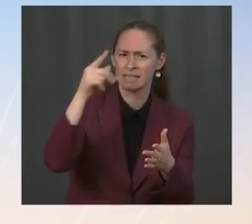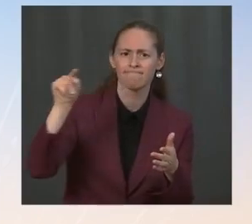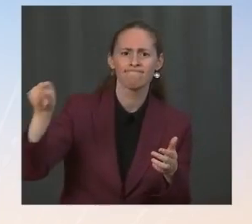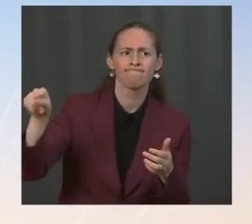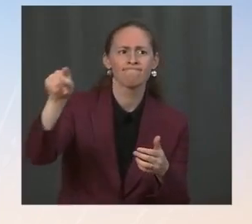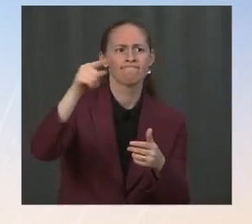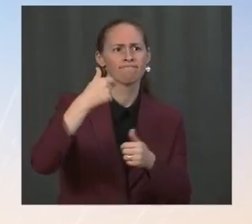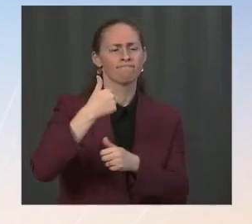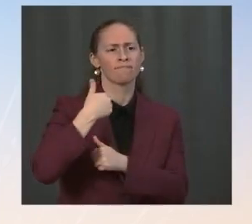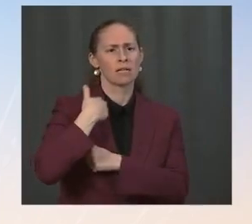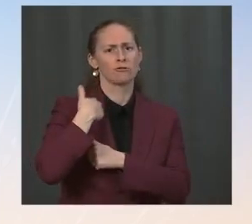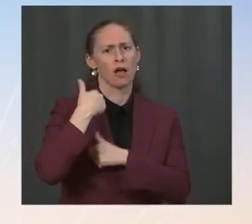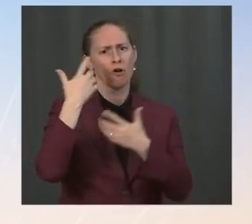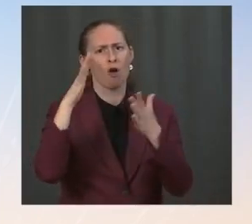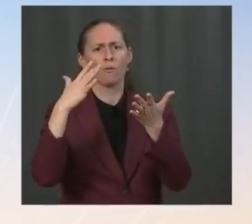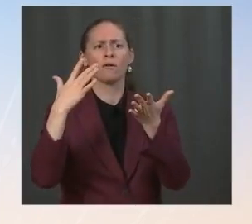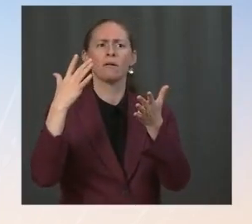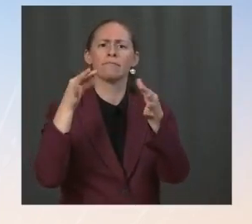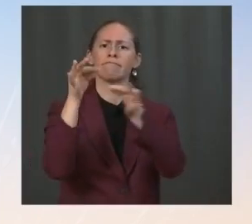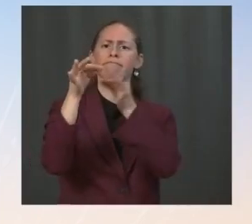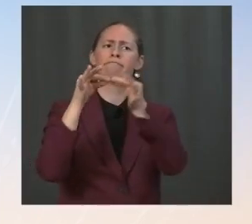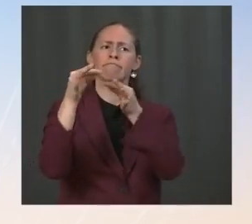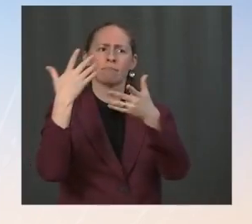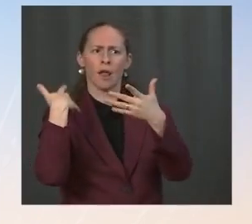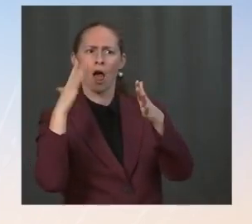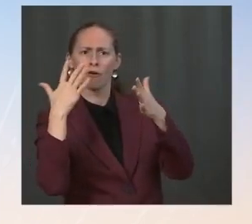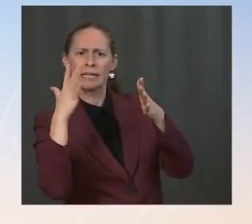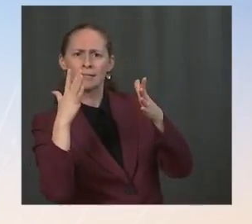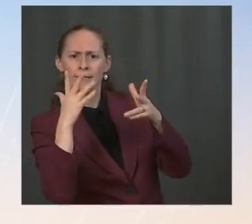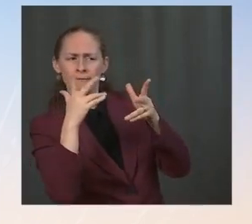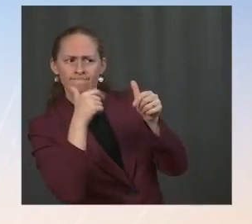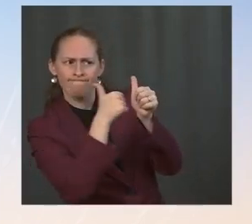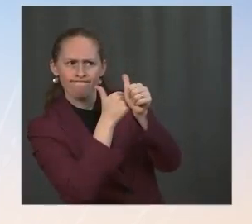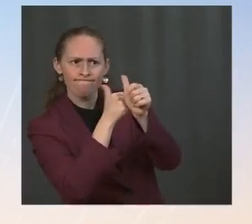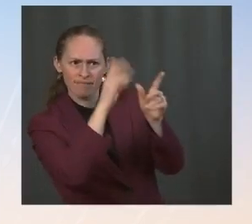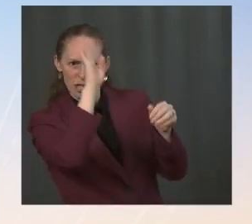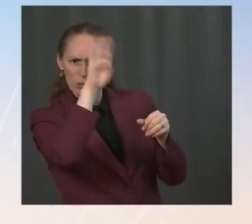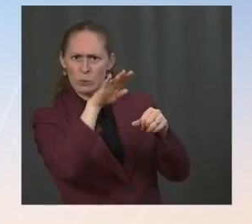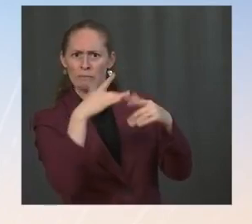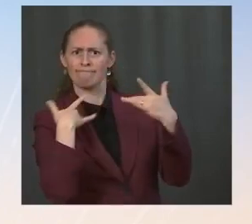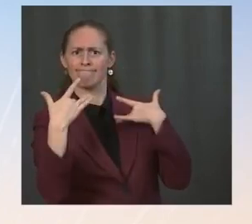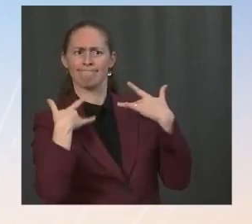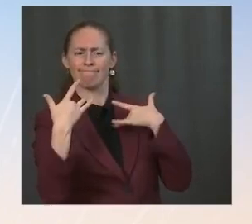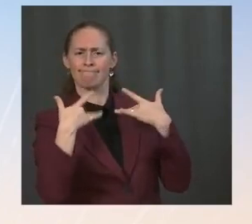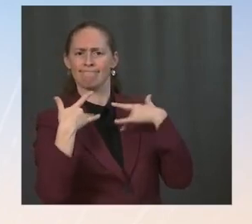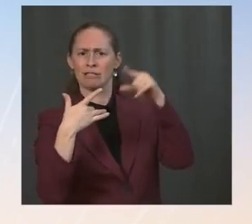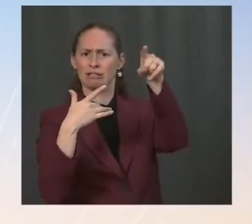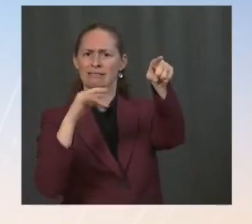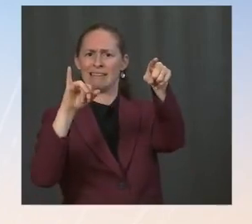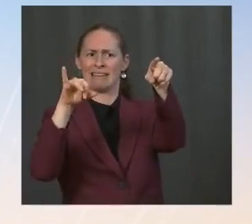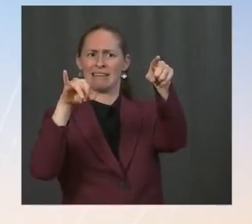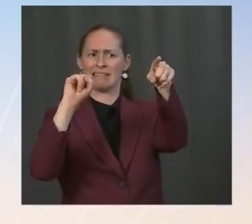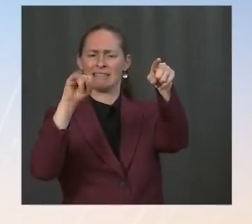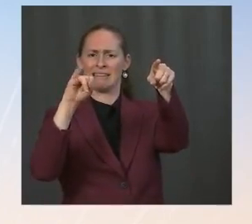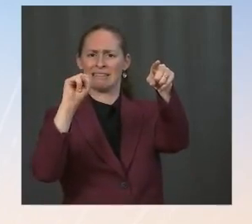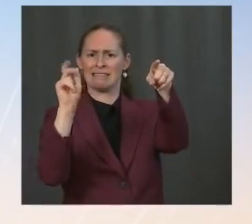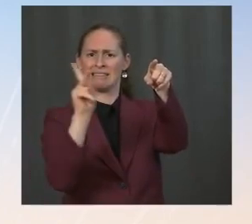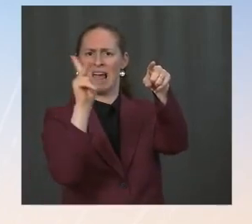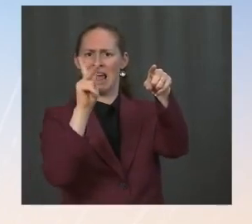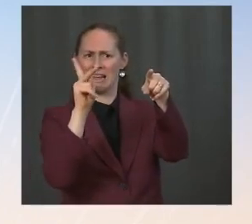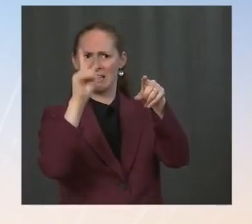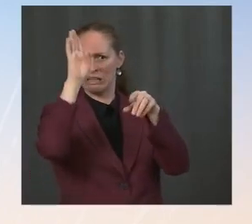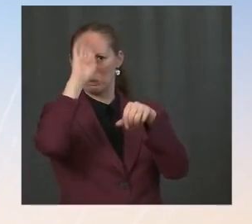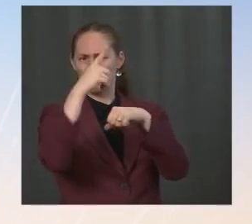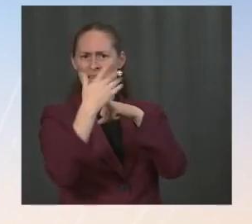watching and assessing the threat of ISIS-K, and that we have had increasing concern about that threat growing over the last couple of days.